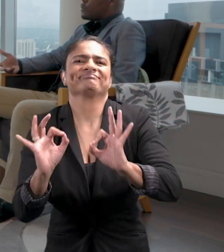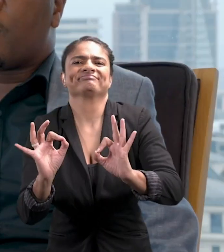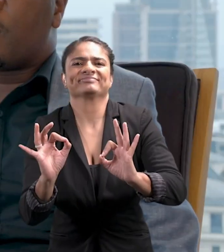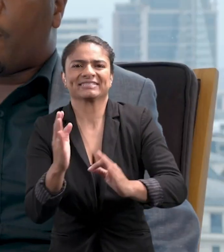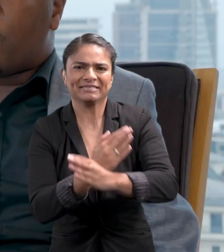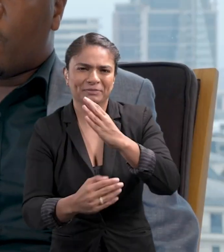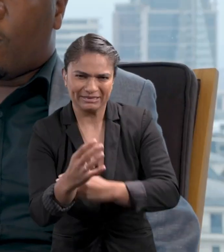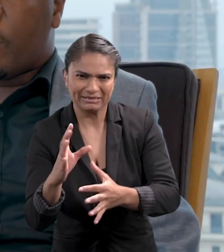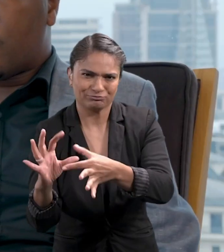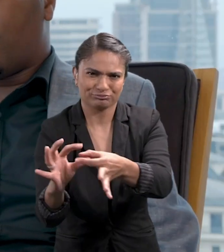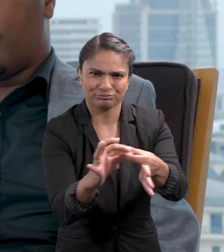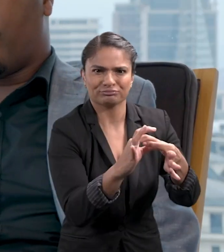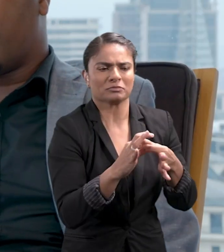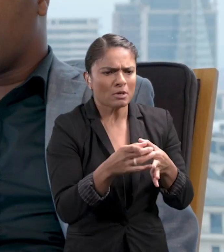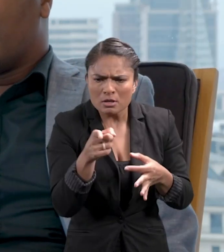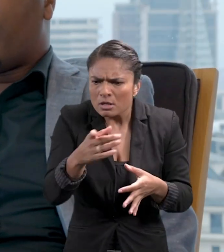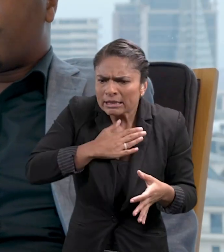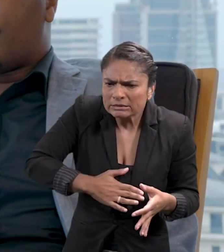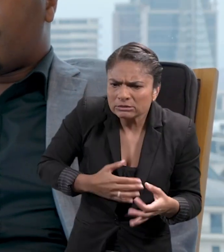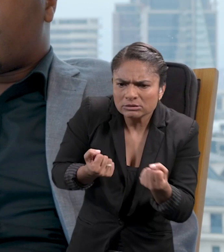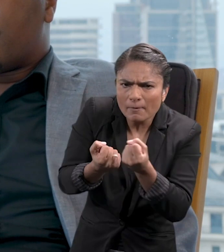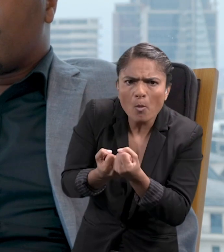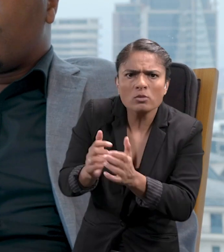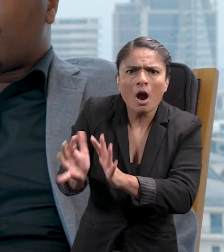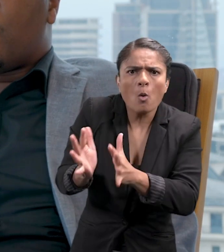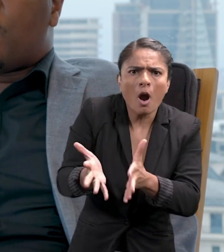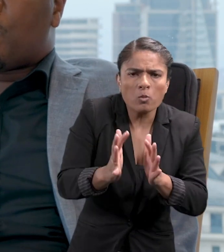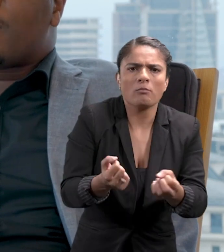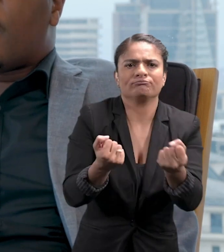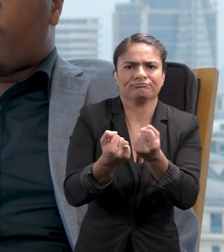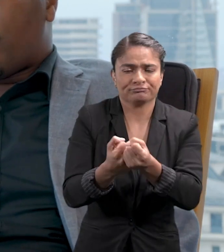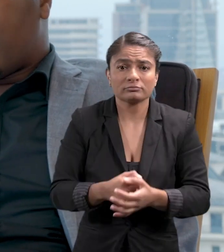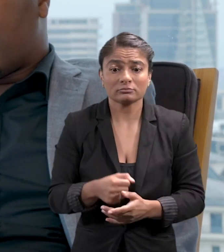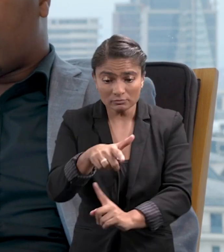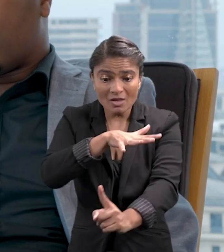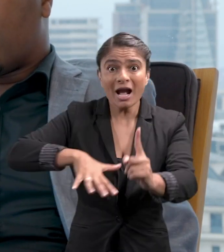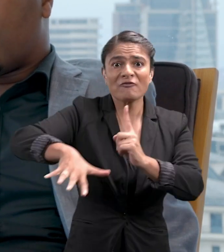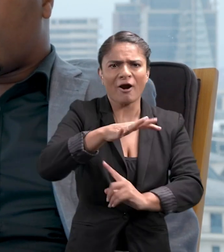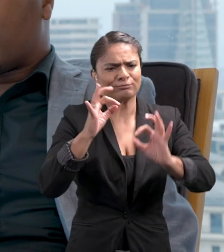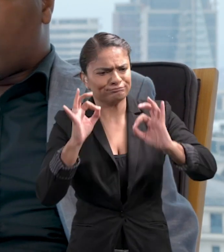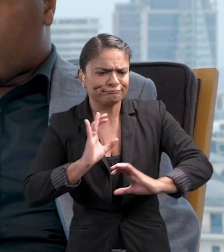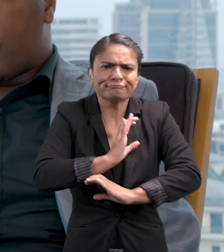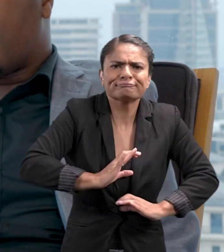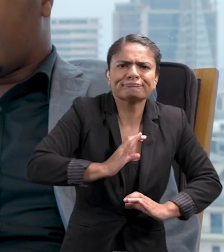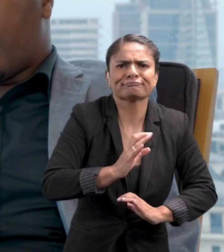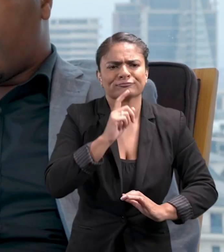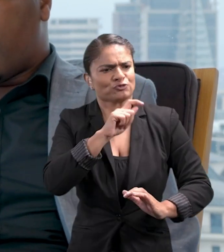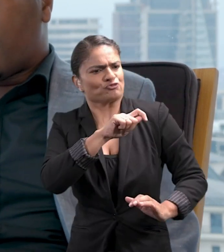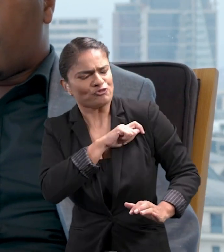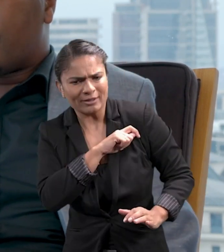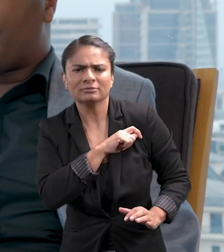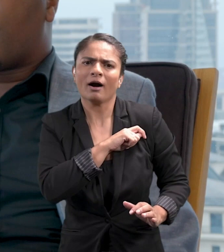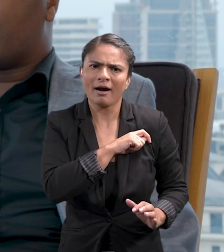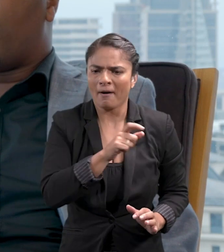to support your colleagues or employees with disabilities. So once the environment is trusting